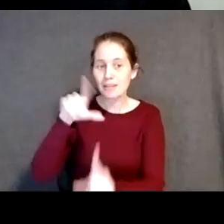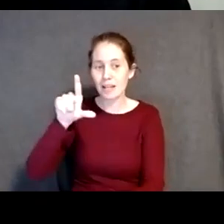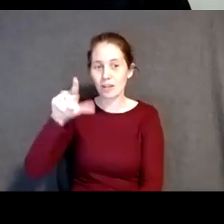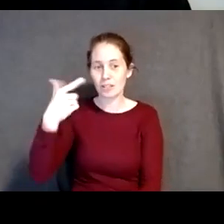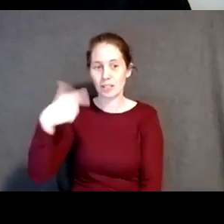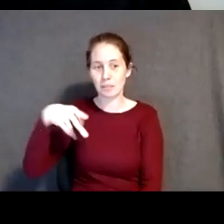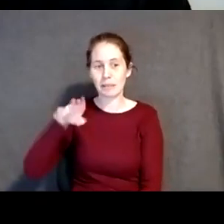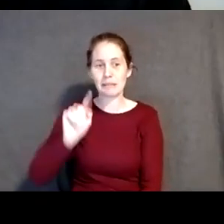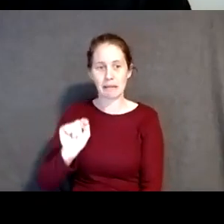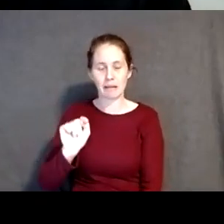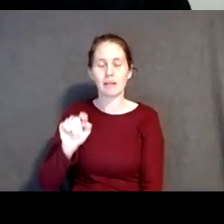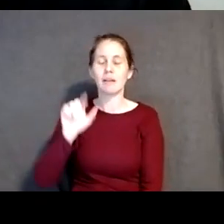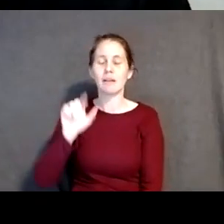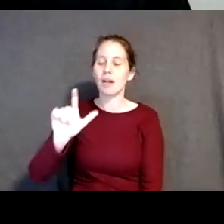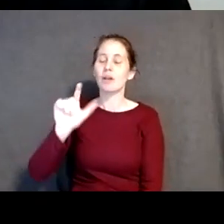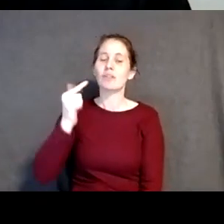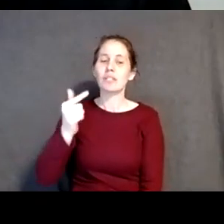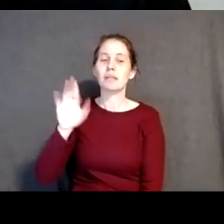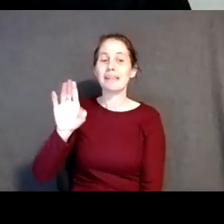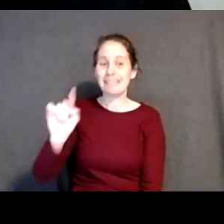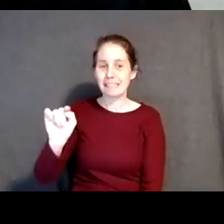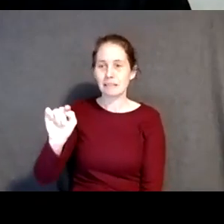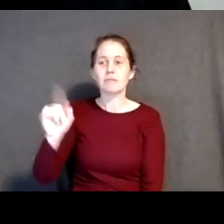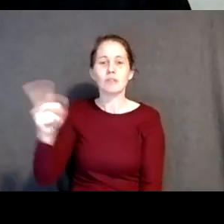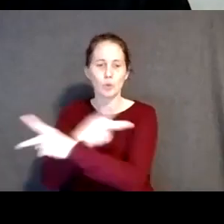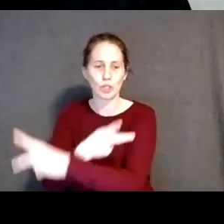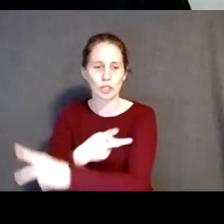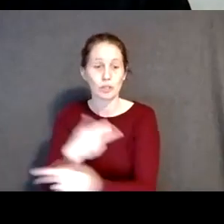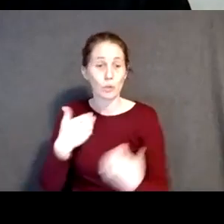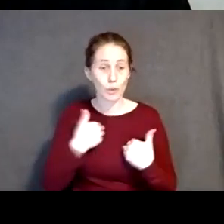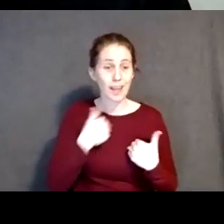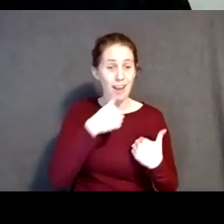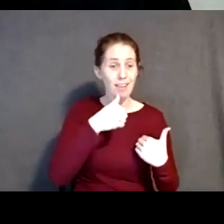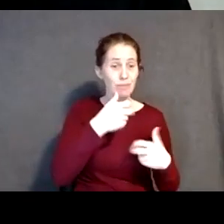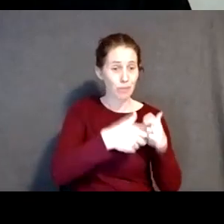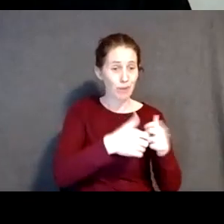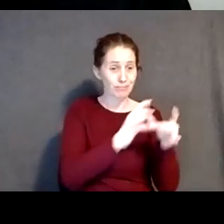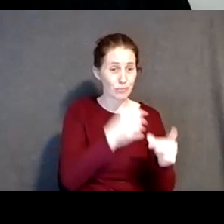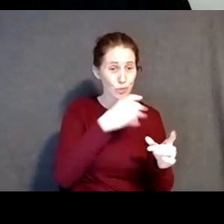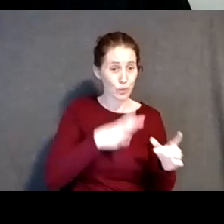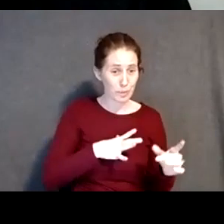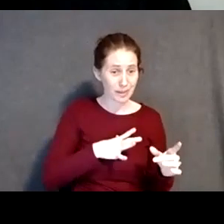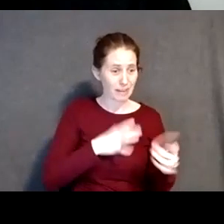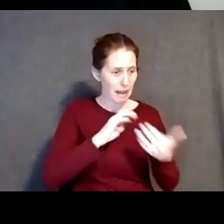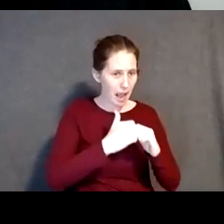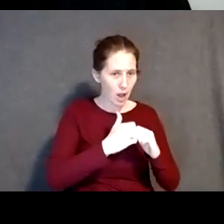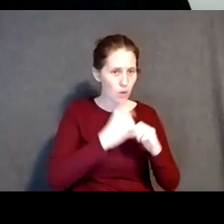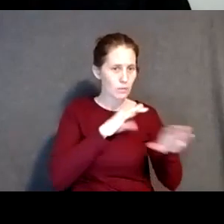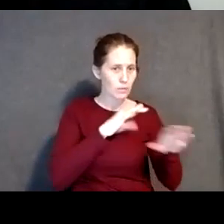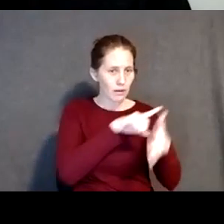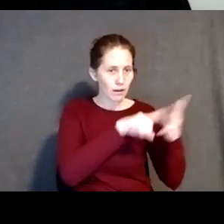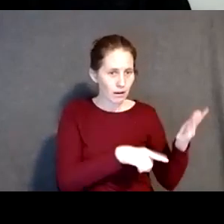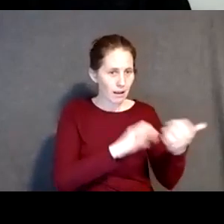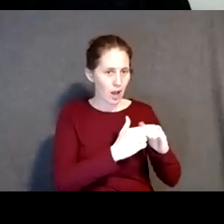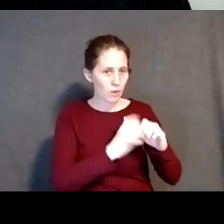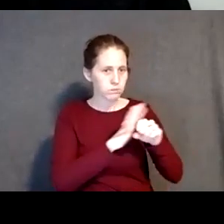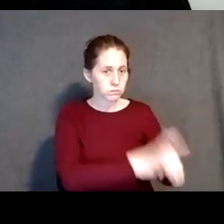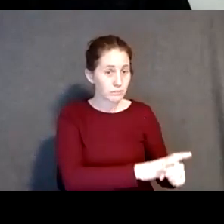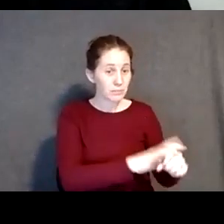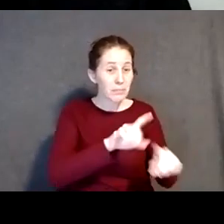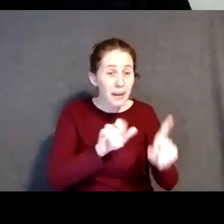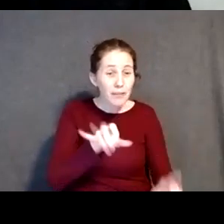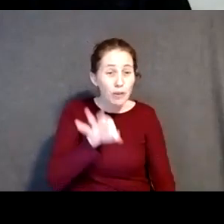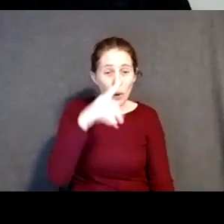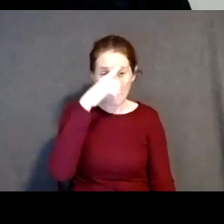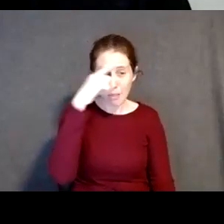problems with women in our culture, the way we treat them. But if you're a Black woman in this culture, you're invisible. And especially if you're a